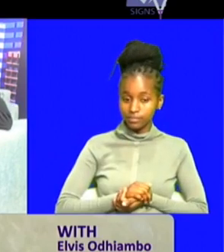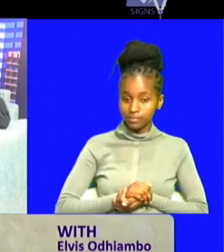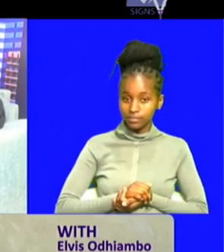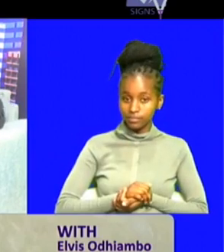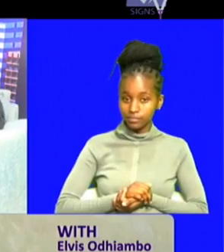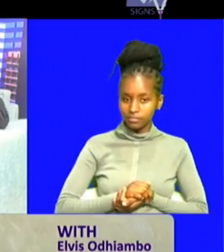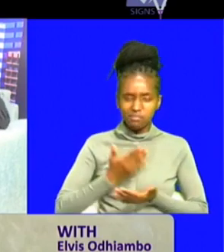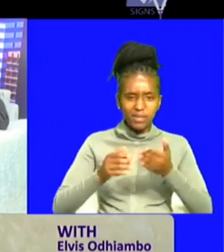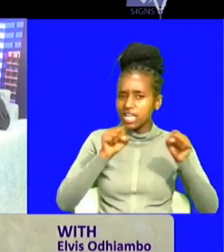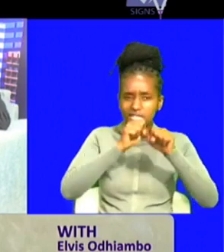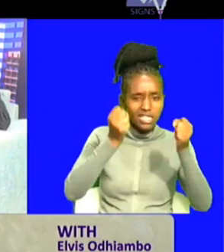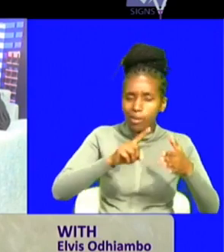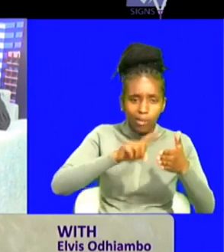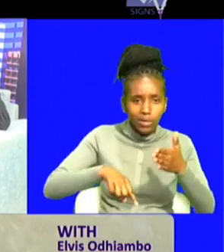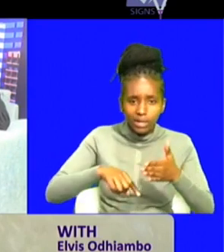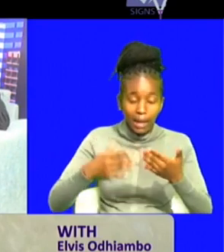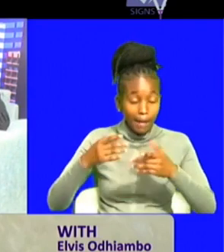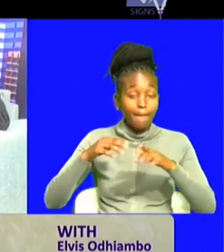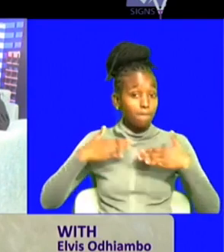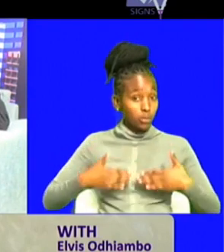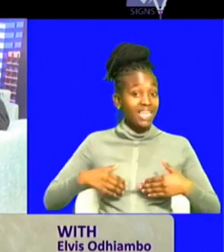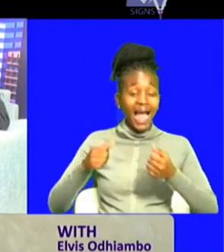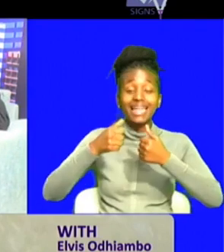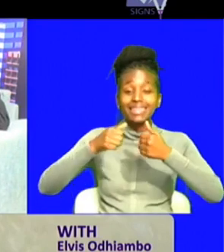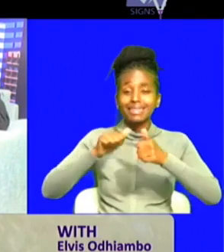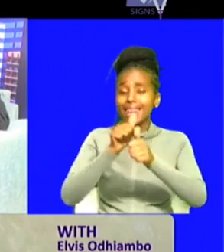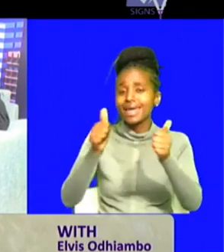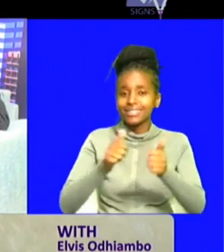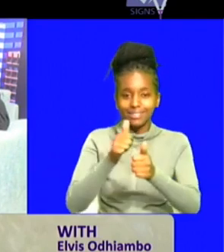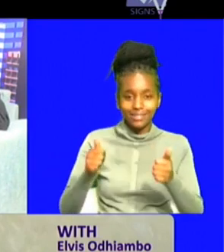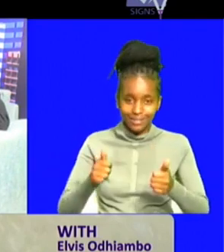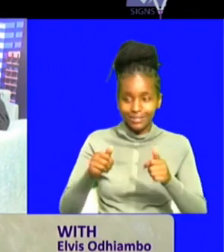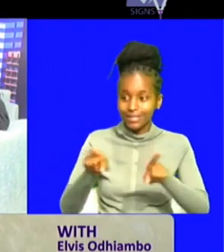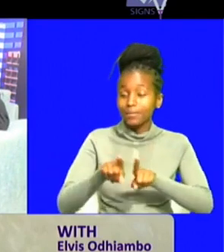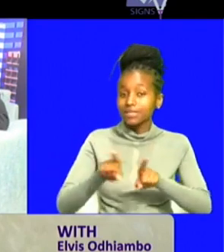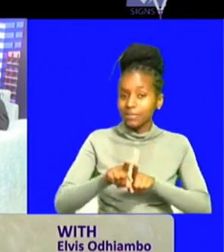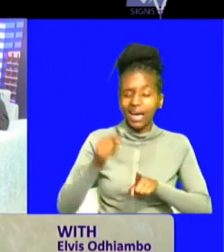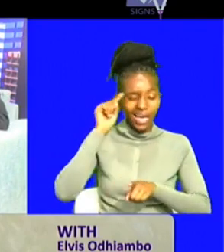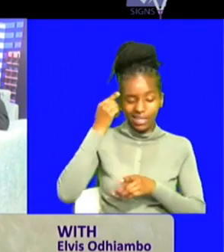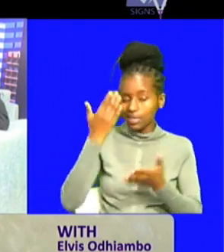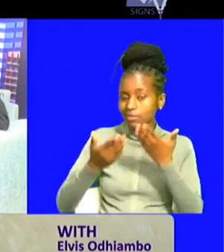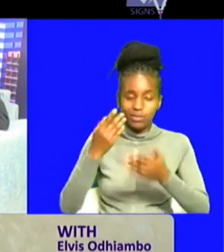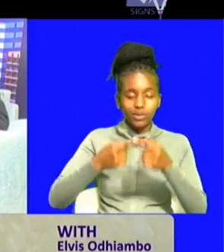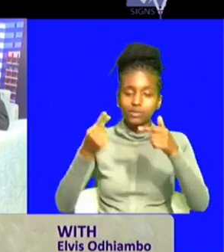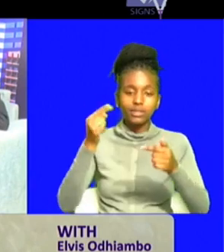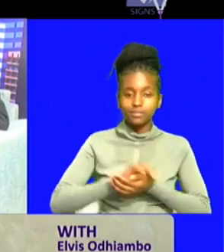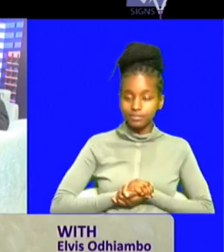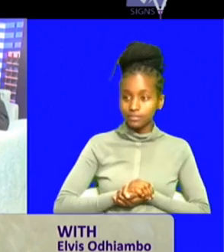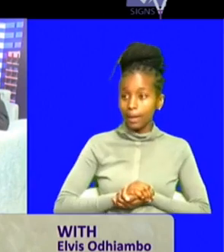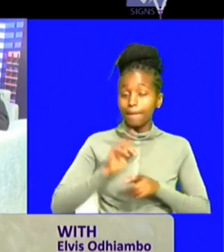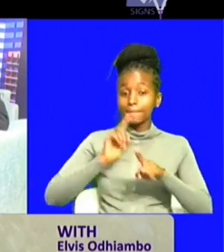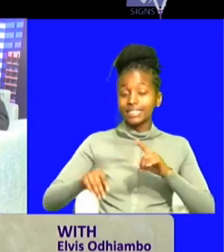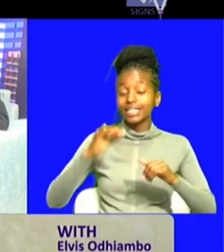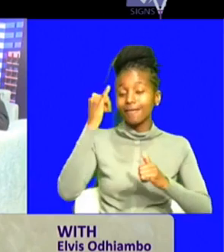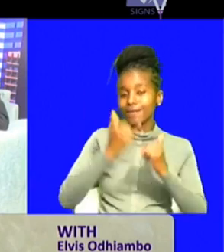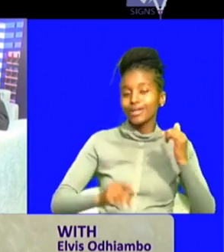Structure. their body has Okay. built, Okay. and Yes. I guess they'll take that one. Hapo sawa. Yeah. And then